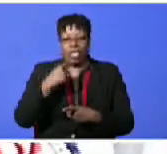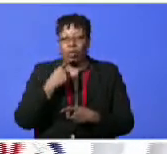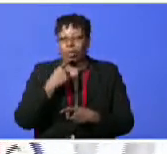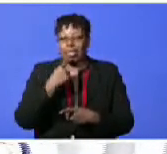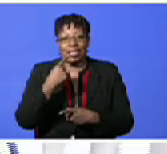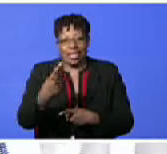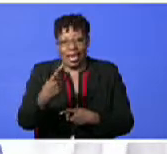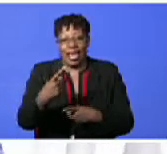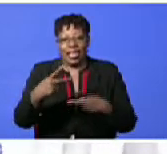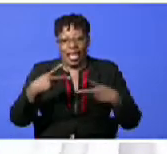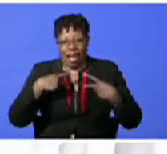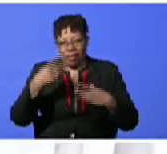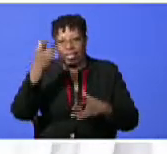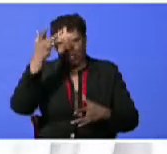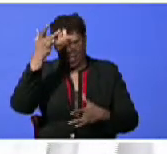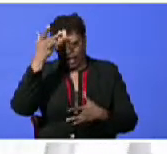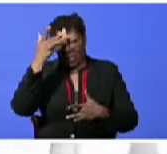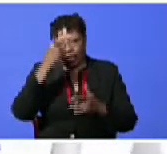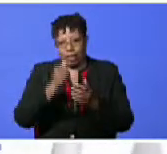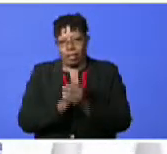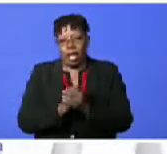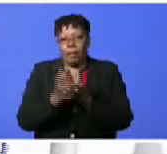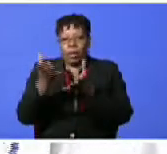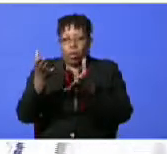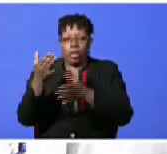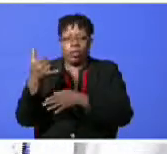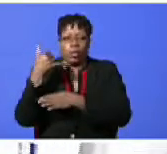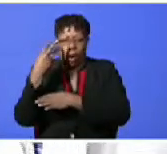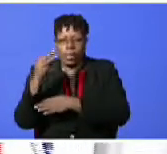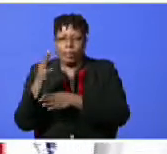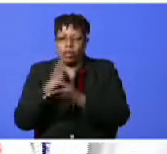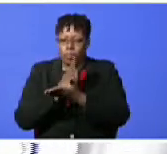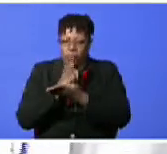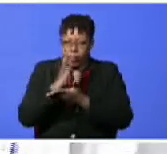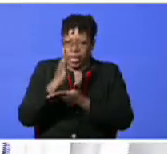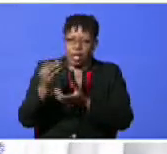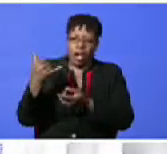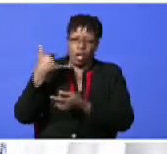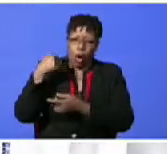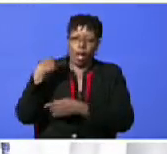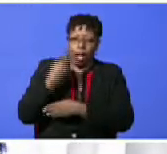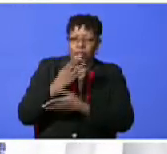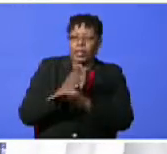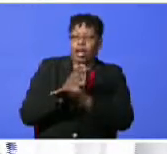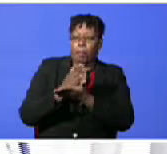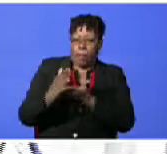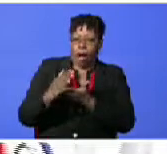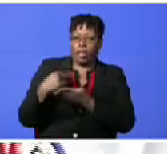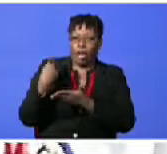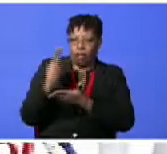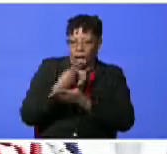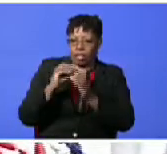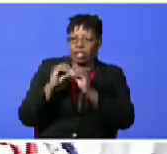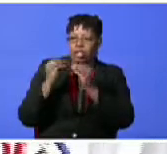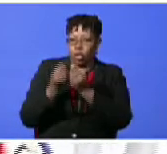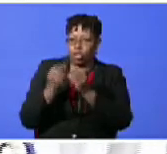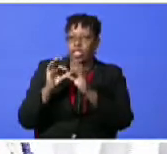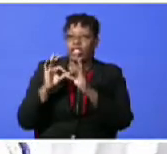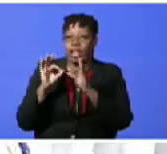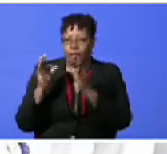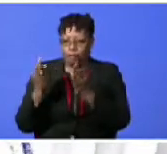well to contact us, to be a part of the association, because we are a family. This is not just an association by